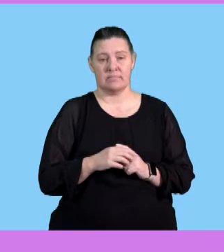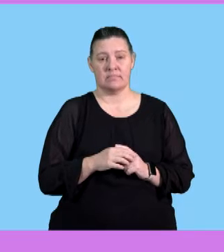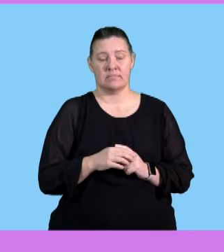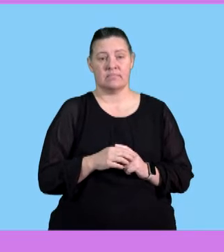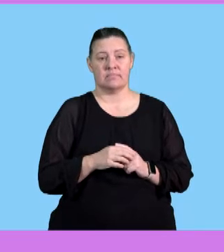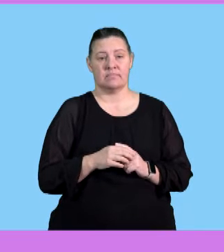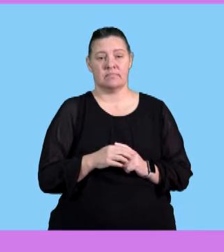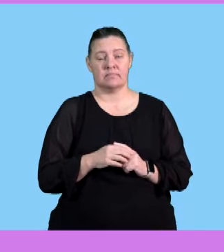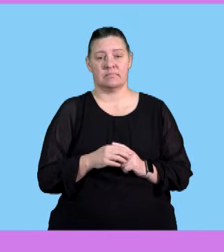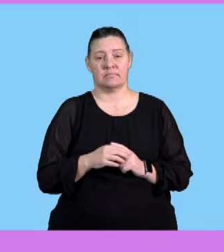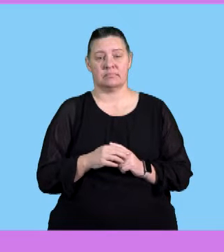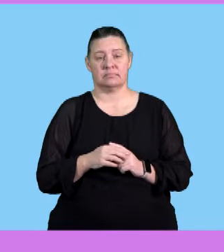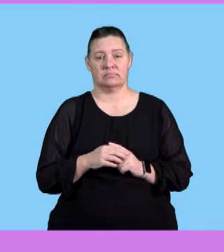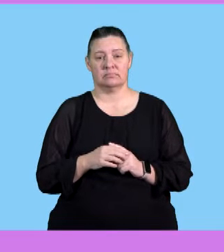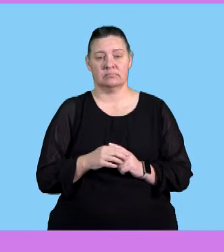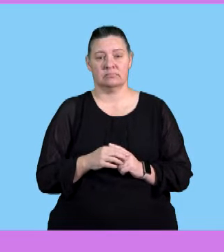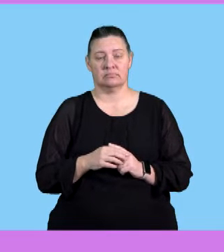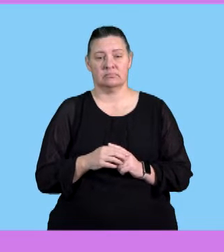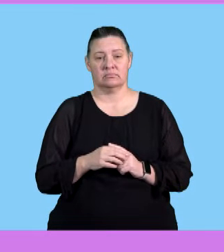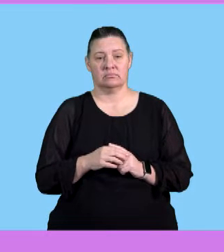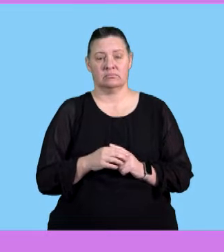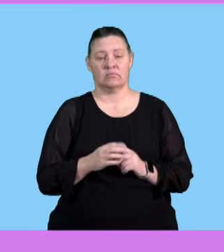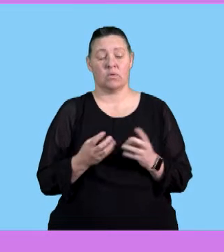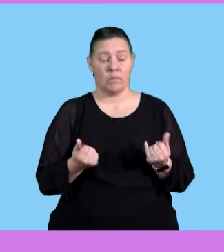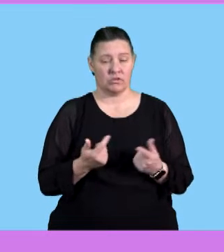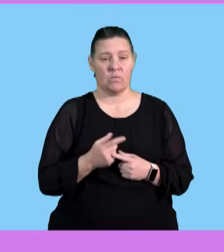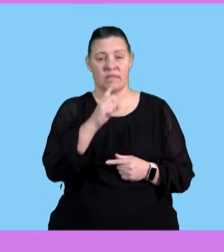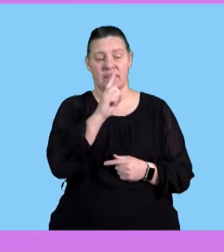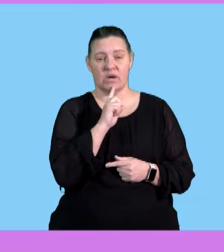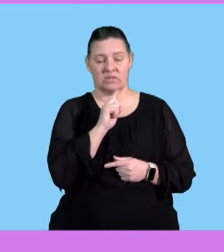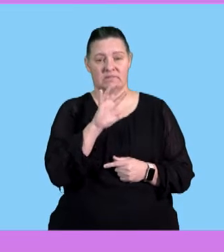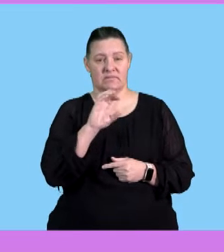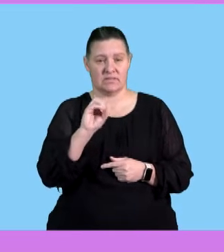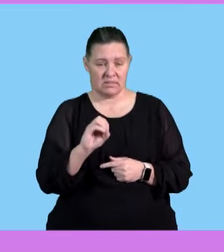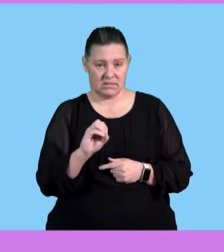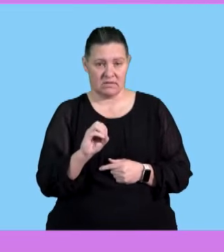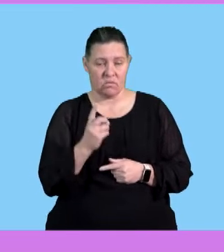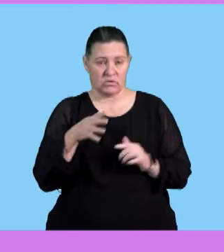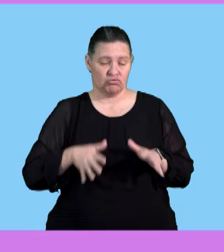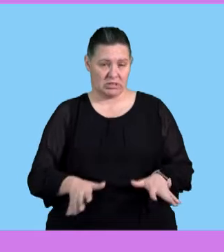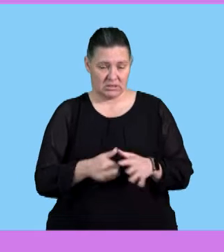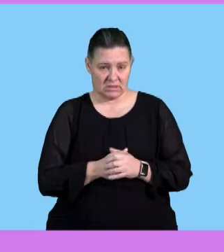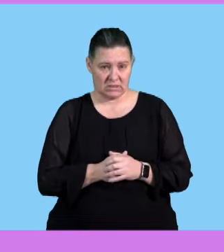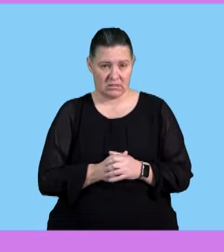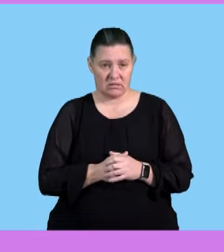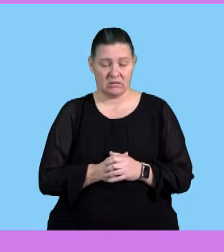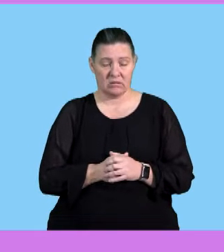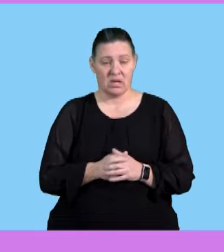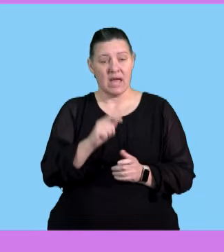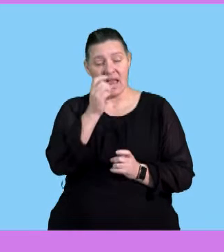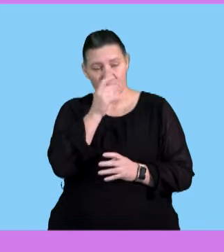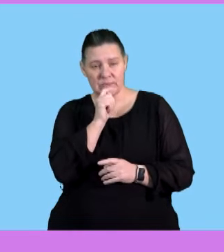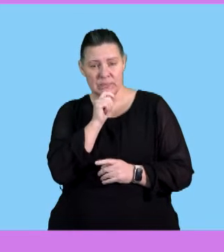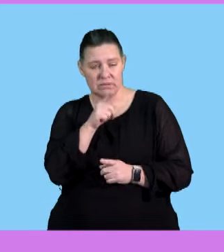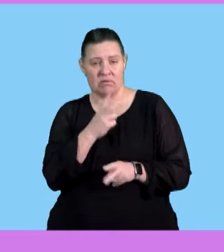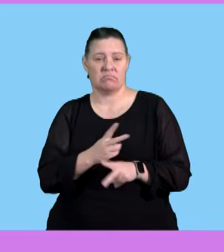income, that is her income, is 1,050 Rand per dress.